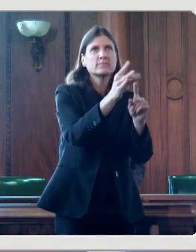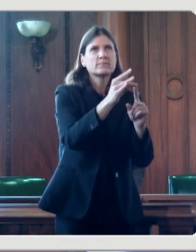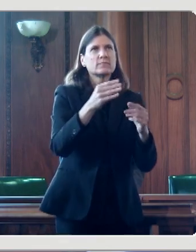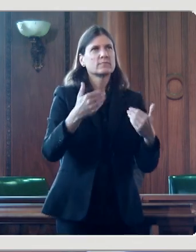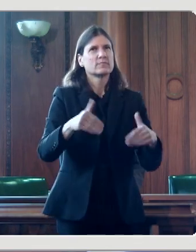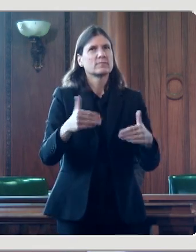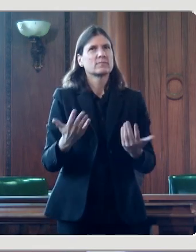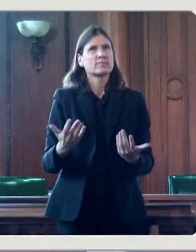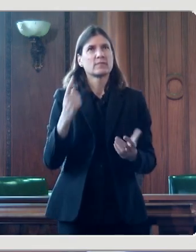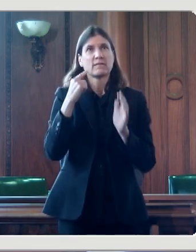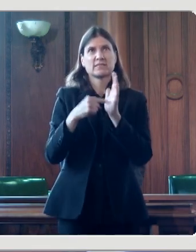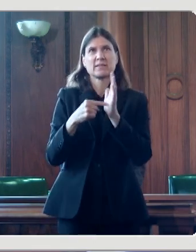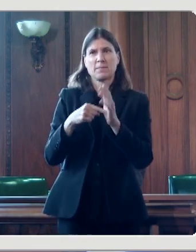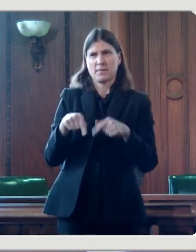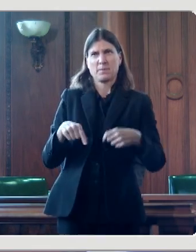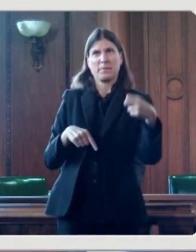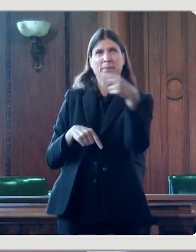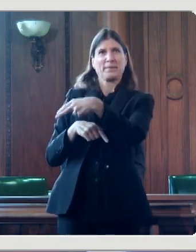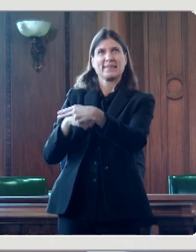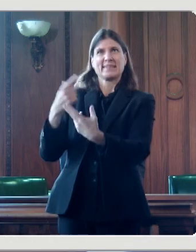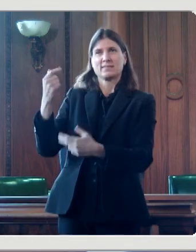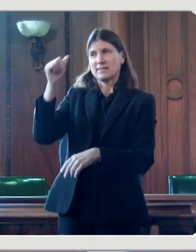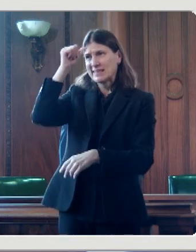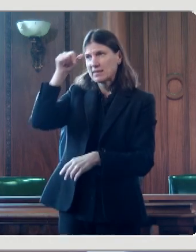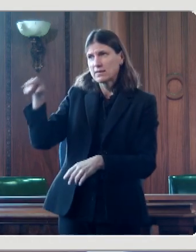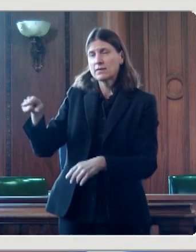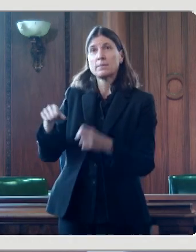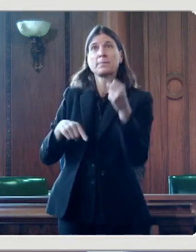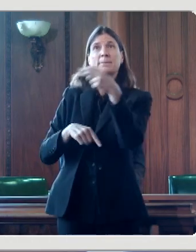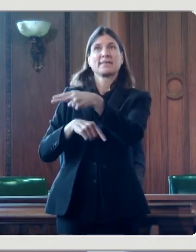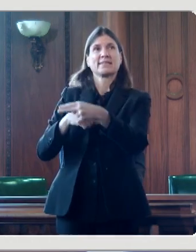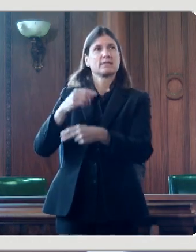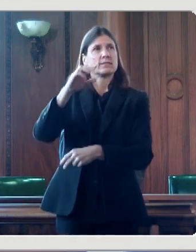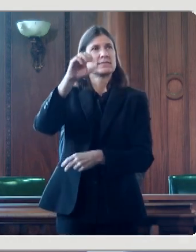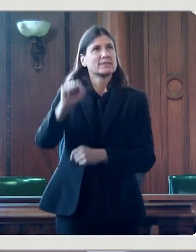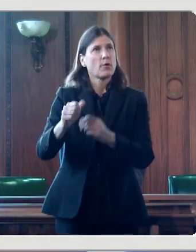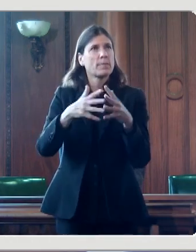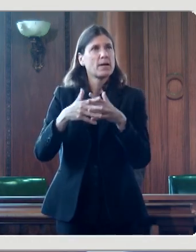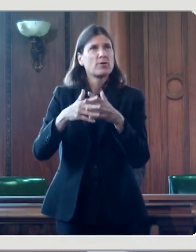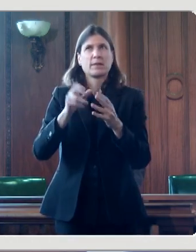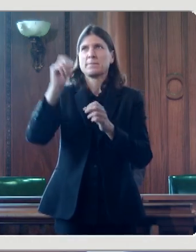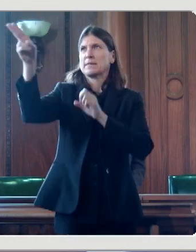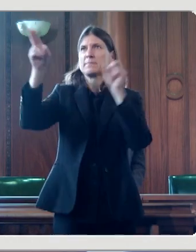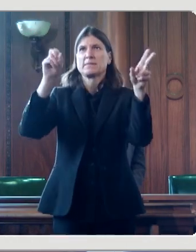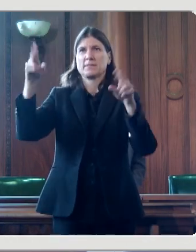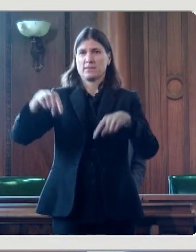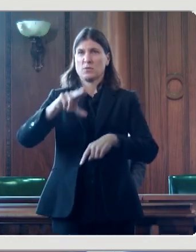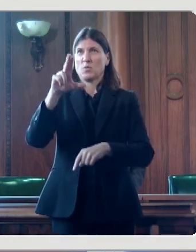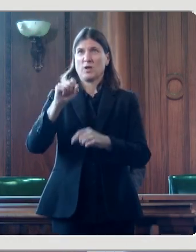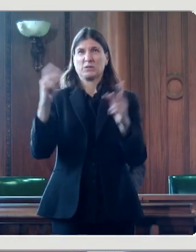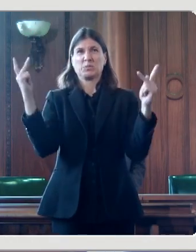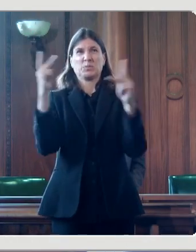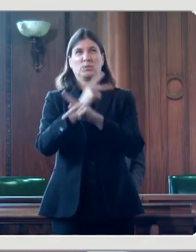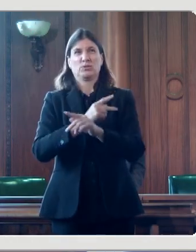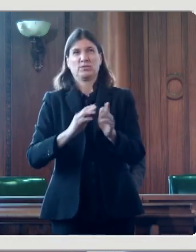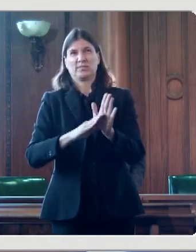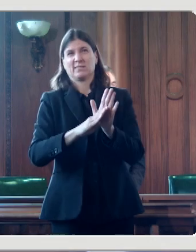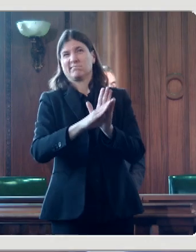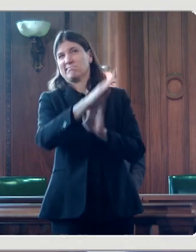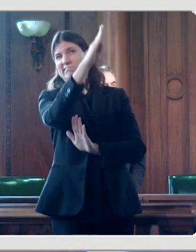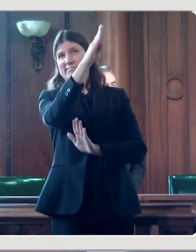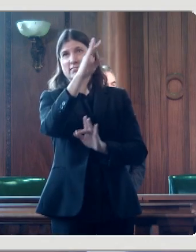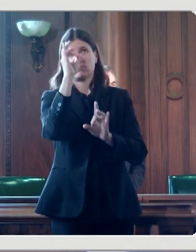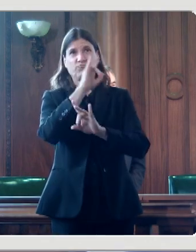to have the 4th worst rate in terms of the numbers of deaths per 100,000 residents